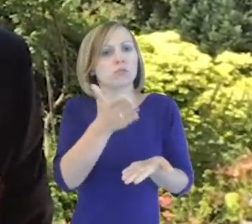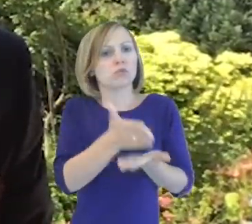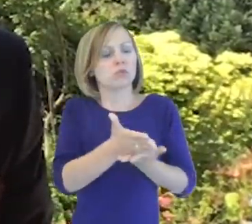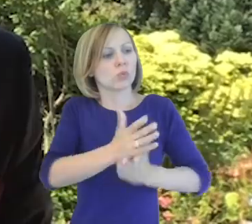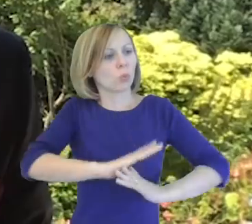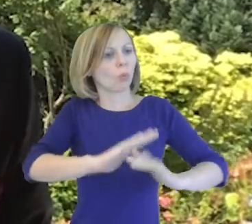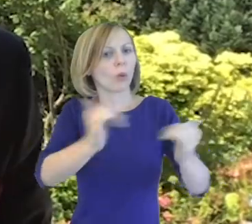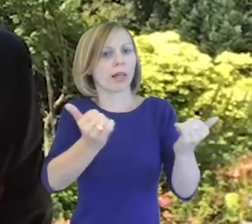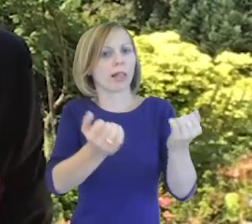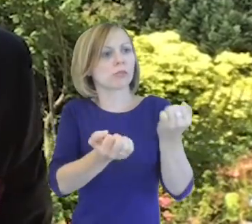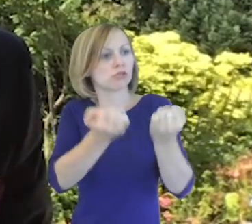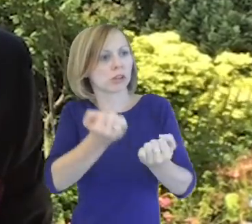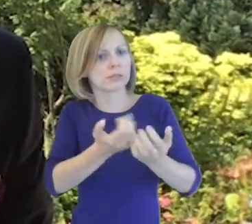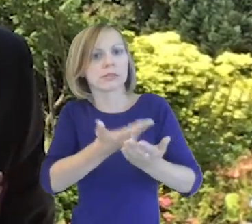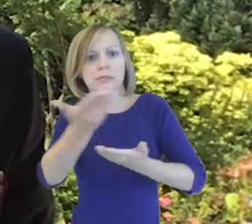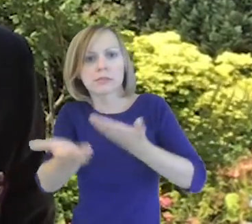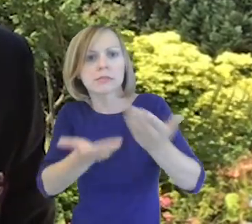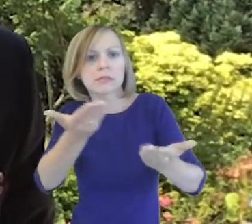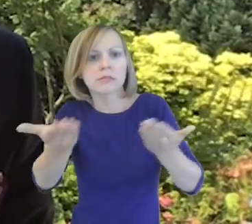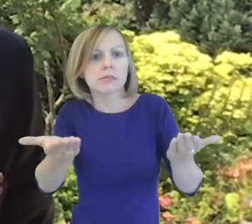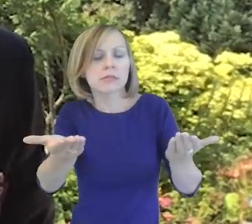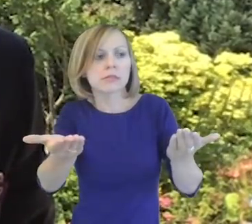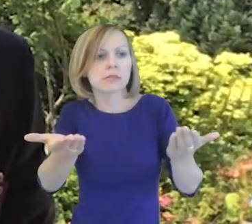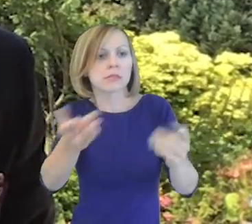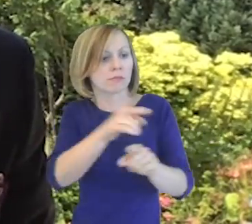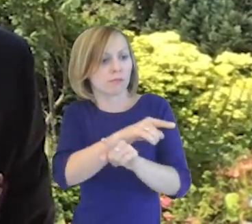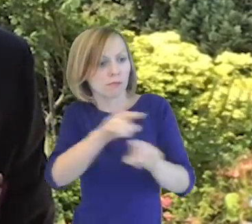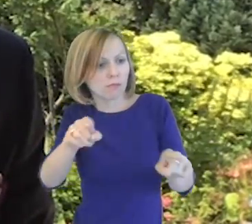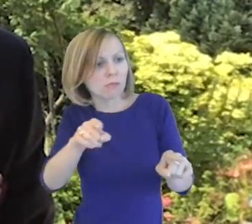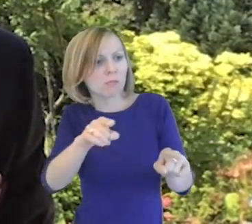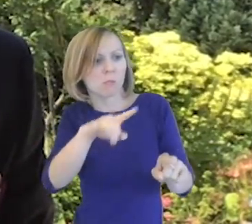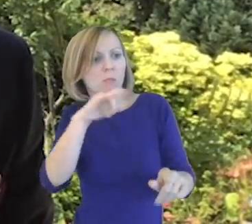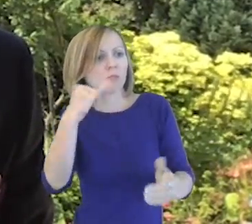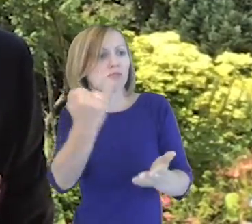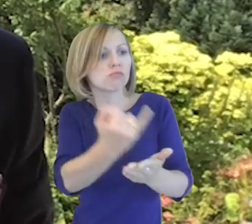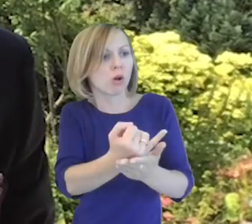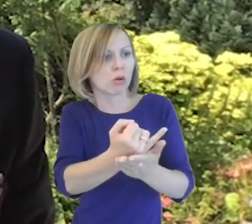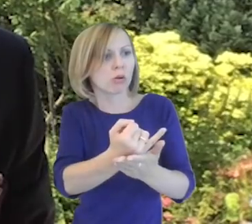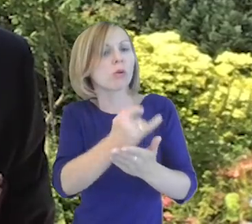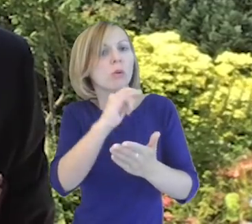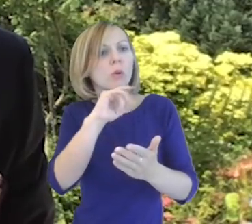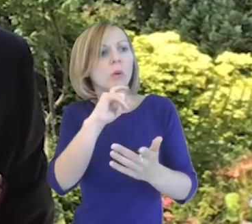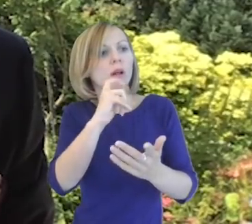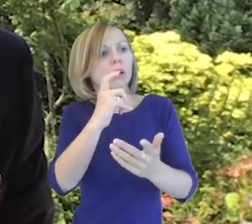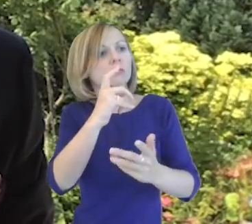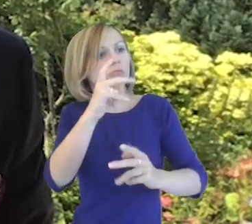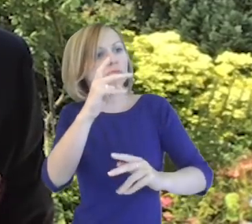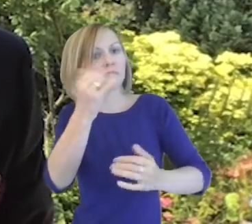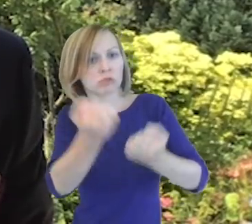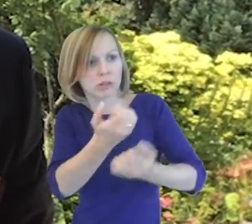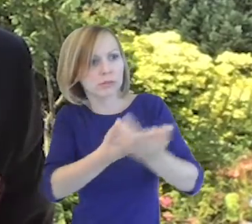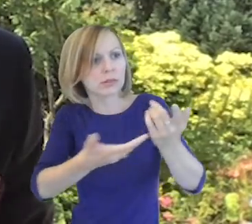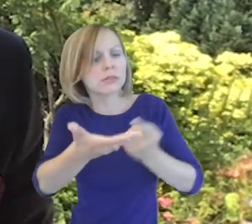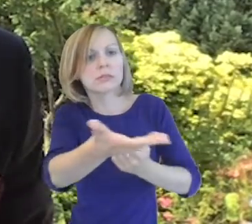indifferently minister justice to the punishment of wickedness and vice, and to the maintenance of thy